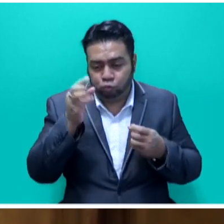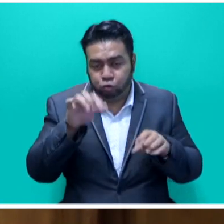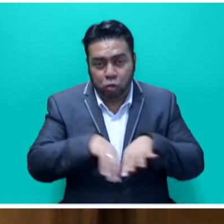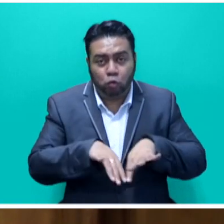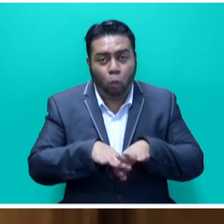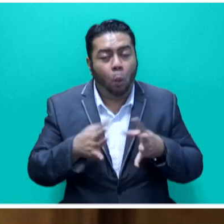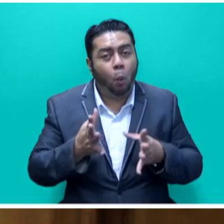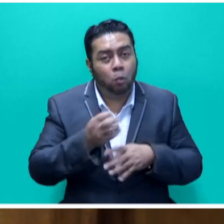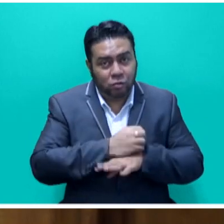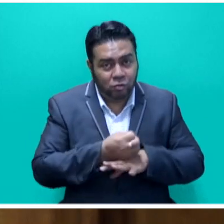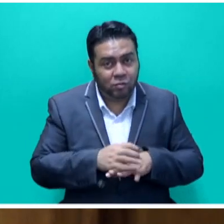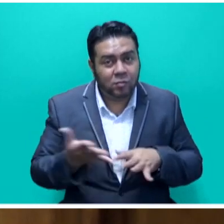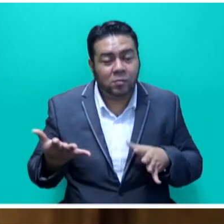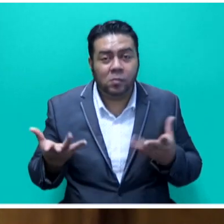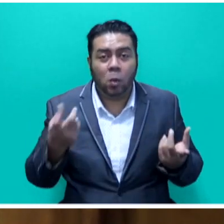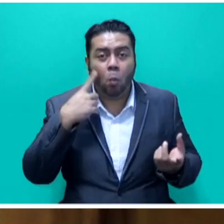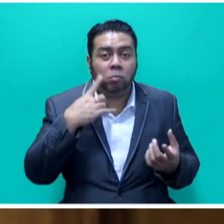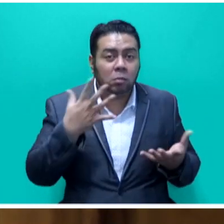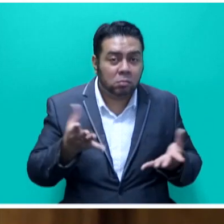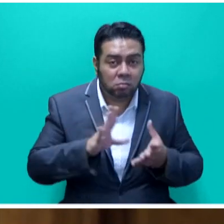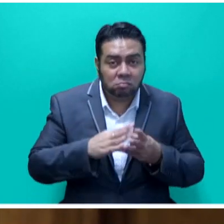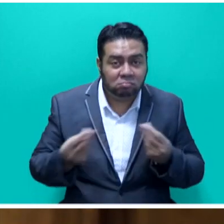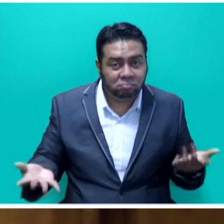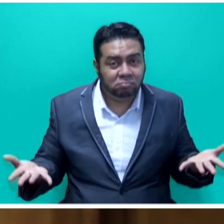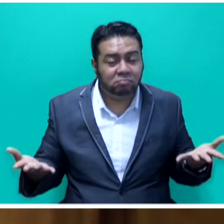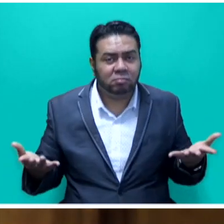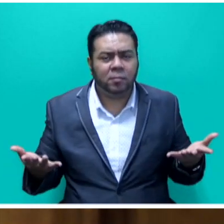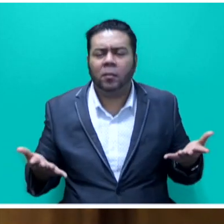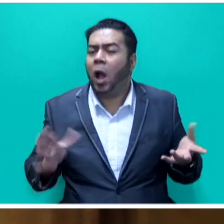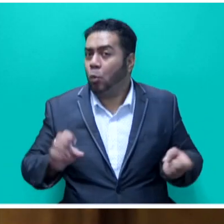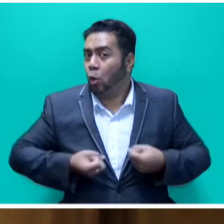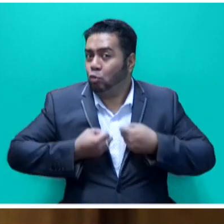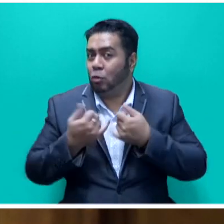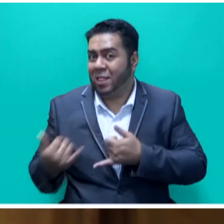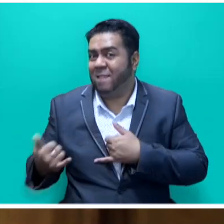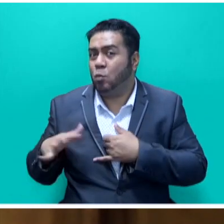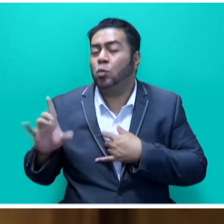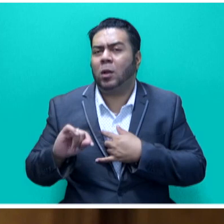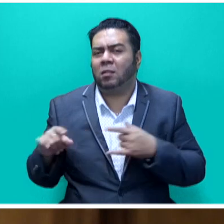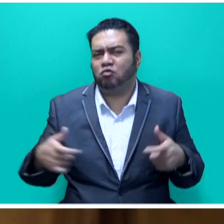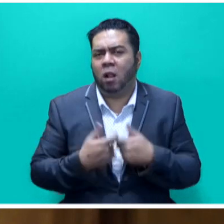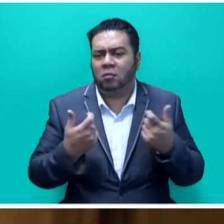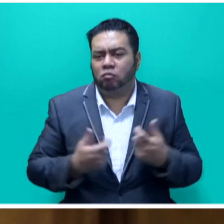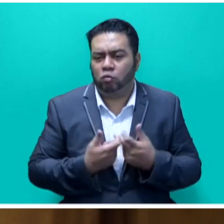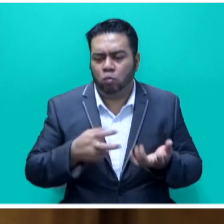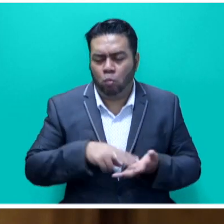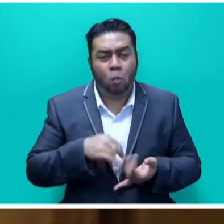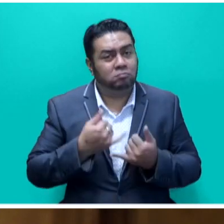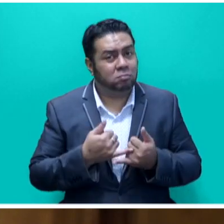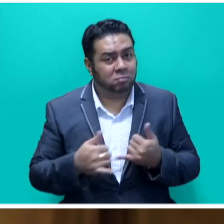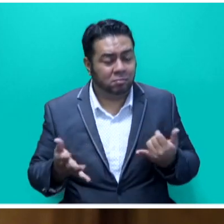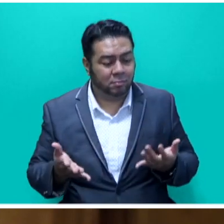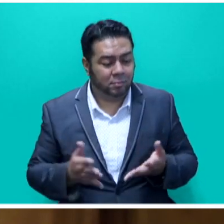we going to leave them barren lands with no water sources? Are we going to leave them with a life filled with daily challenges to even find fresh foods?